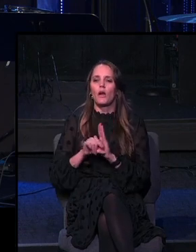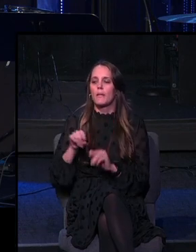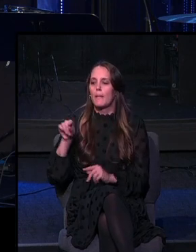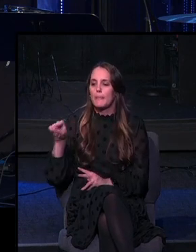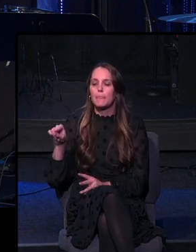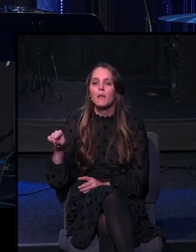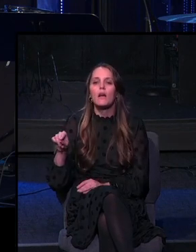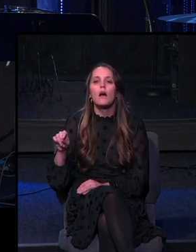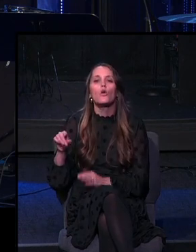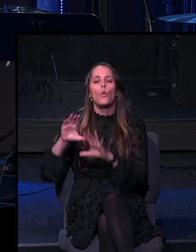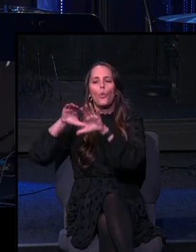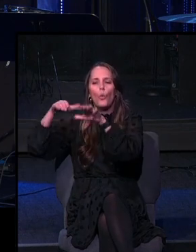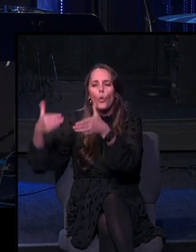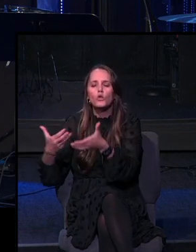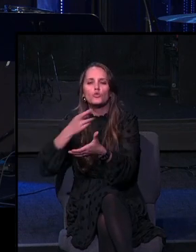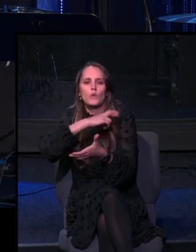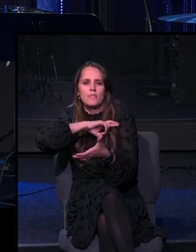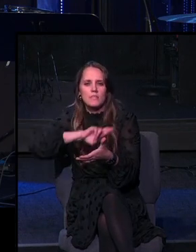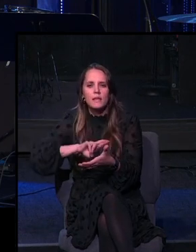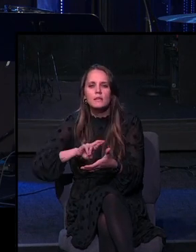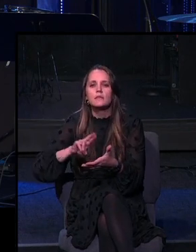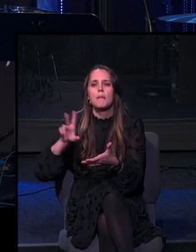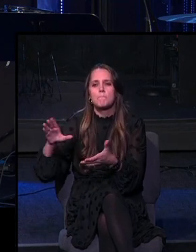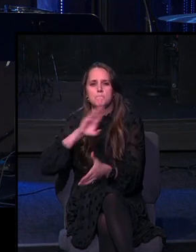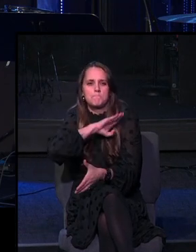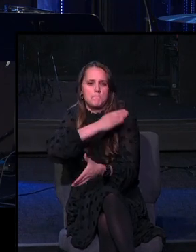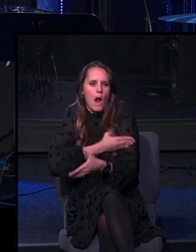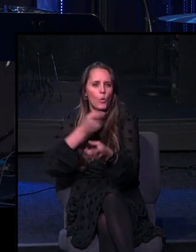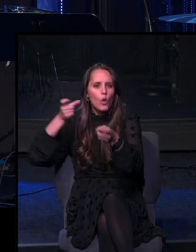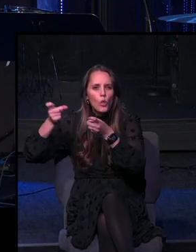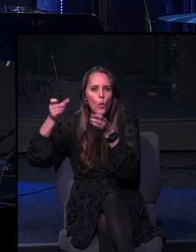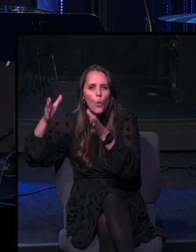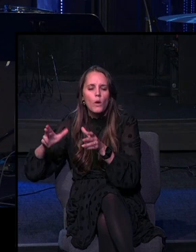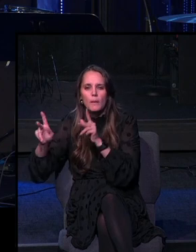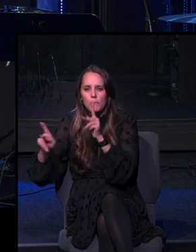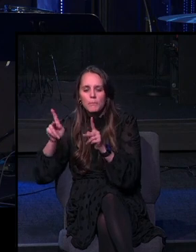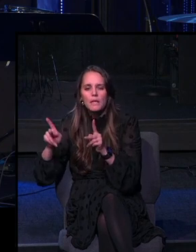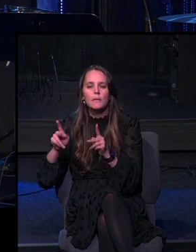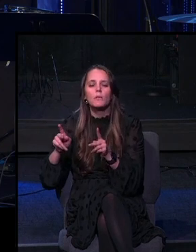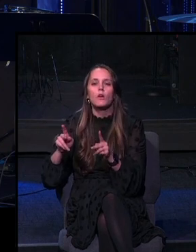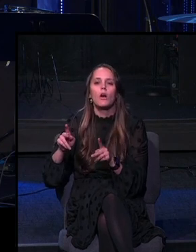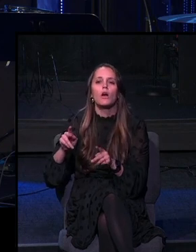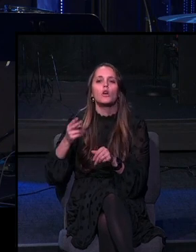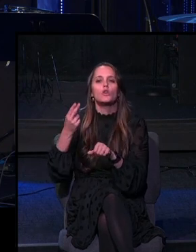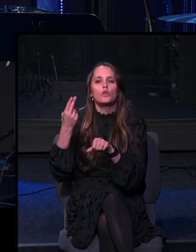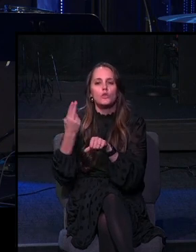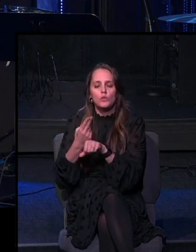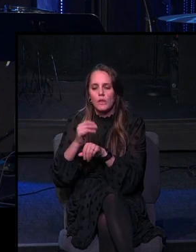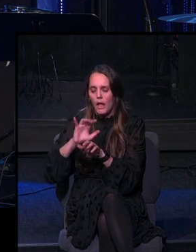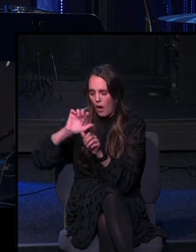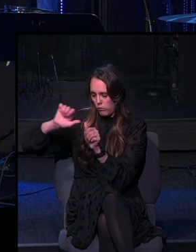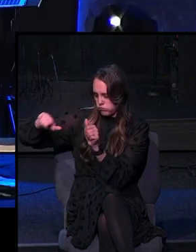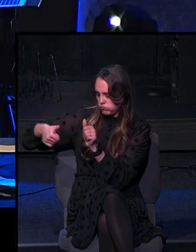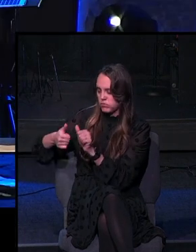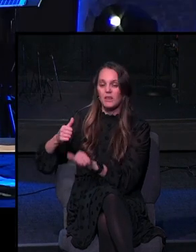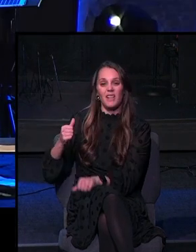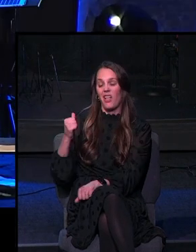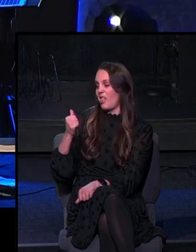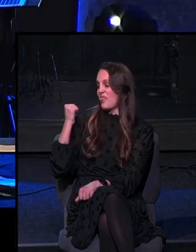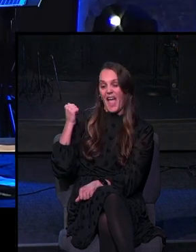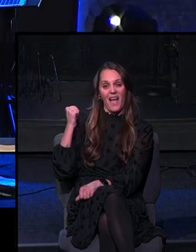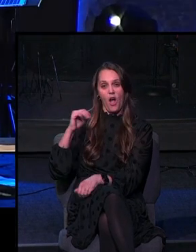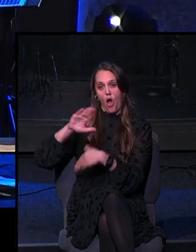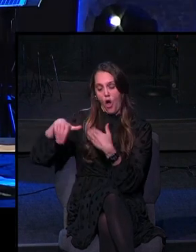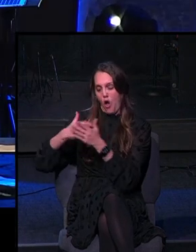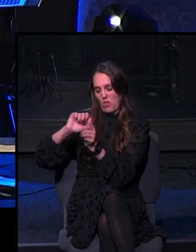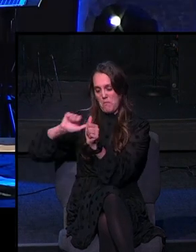authorities and the world's idols and the world's focuses, and Jesus uses that as a backdrop. And he goes, you see all this other stuff? You see all